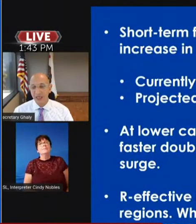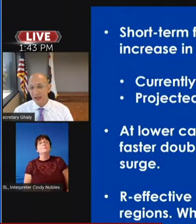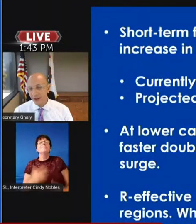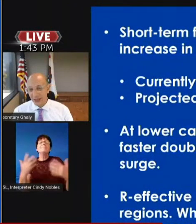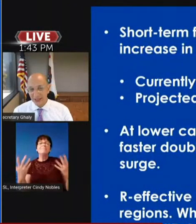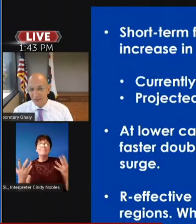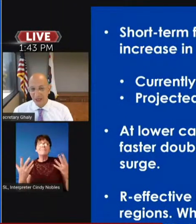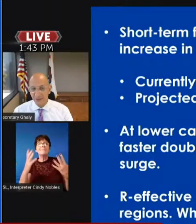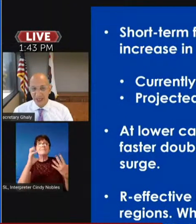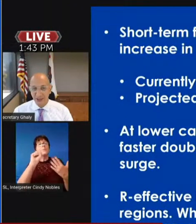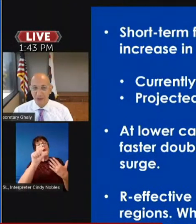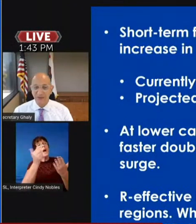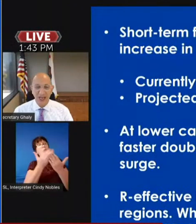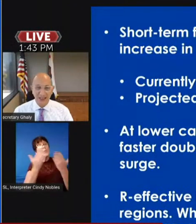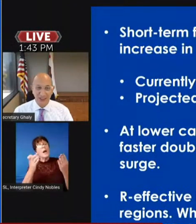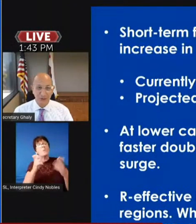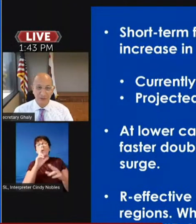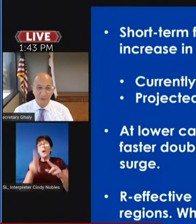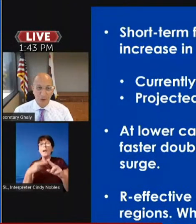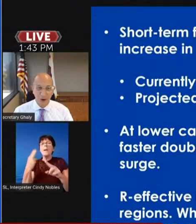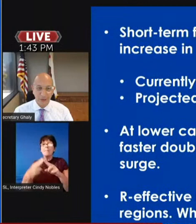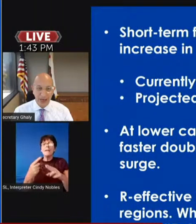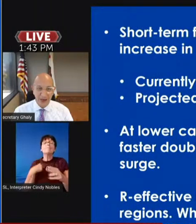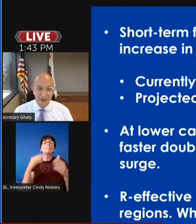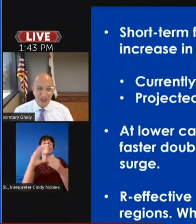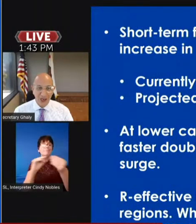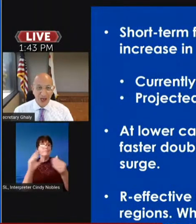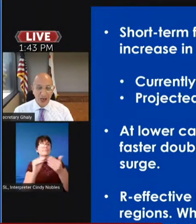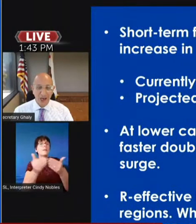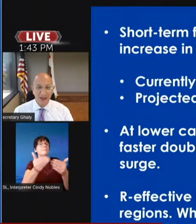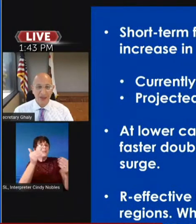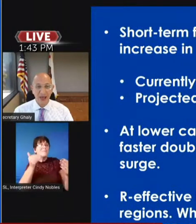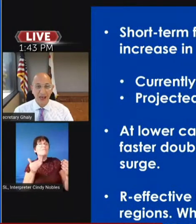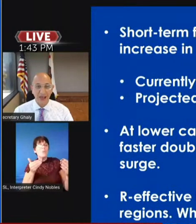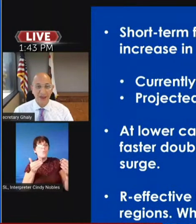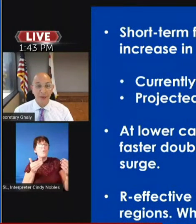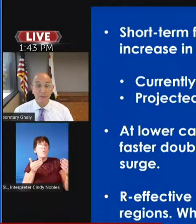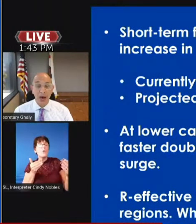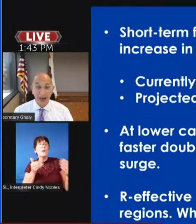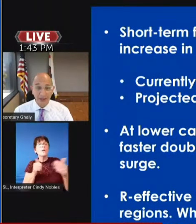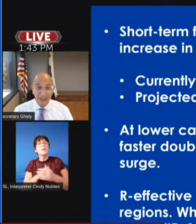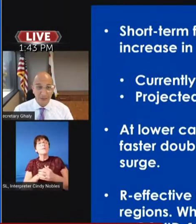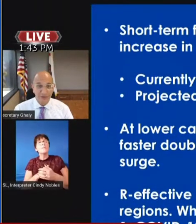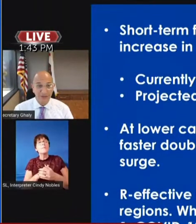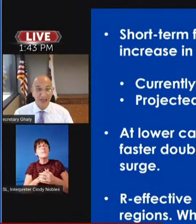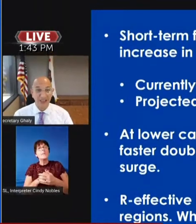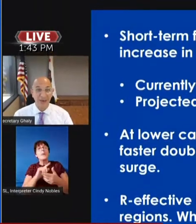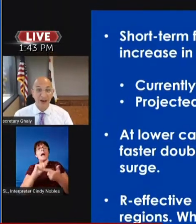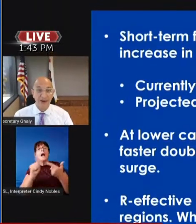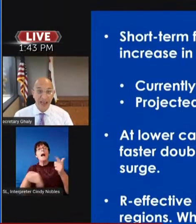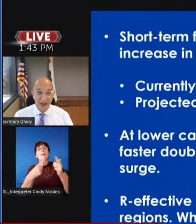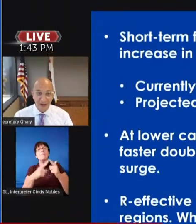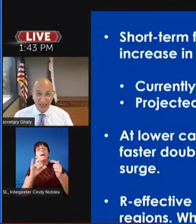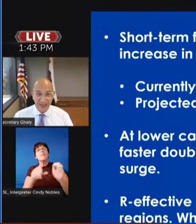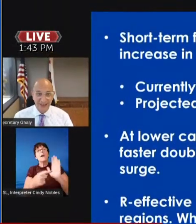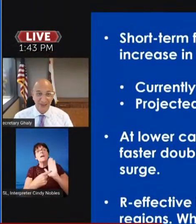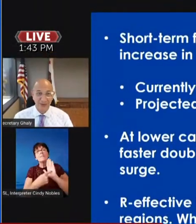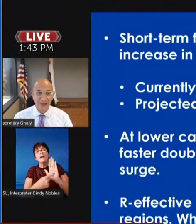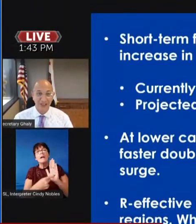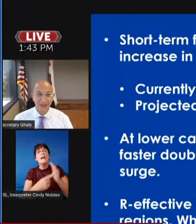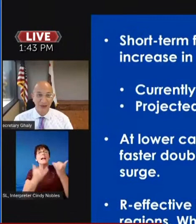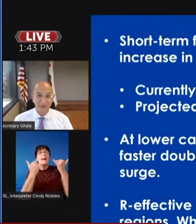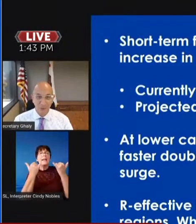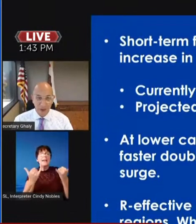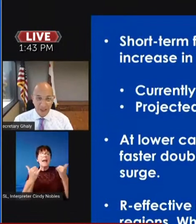So the other things I wanted to mention, we've talked to you before about the modeling, we've talked about nowcasting,